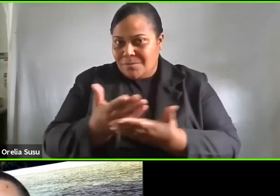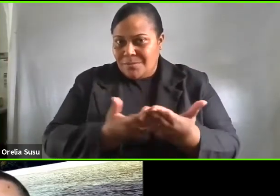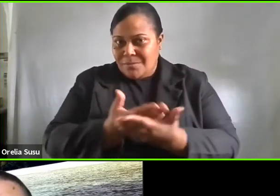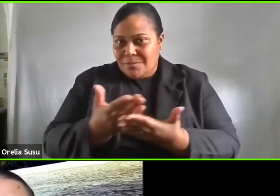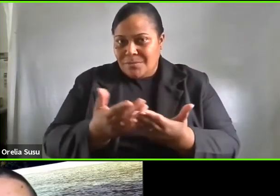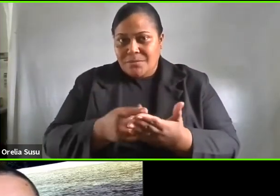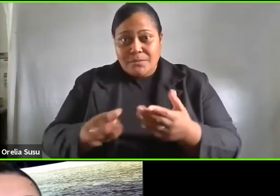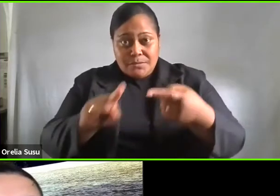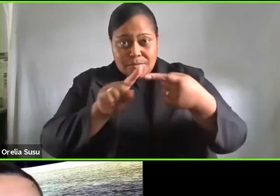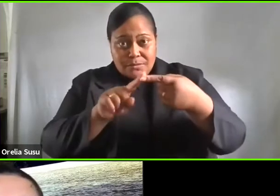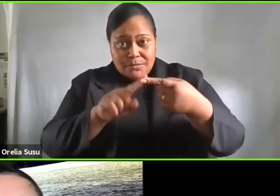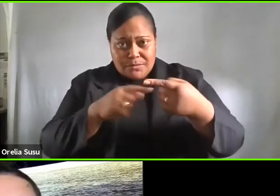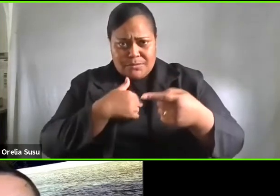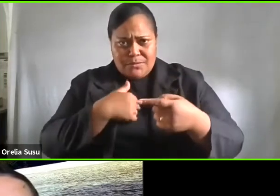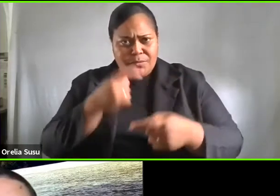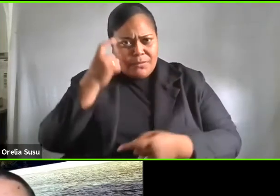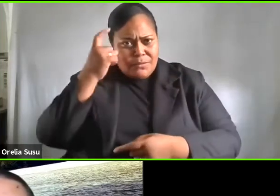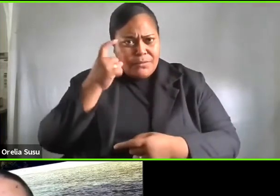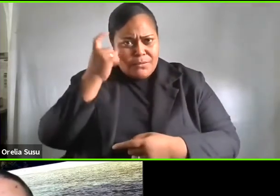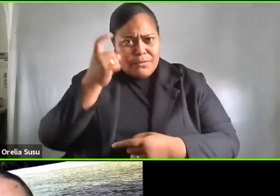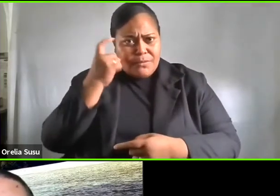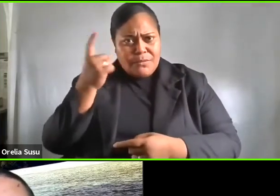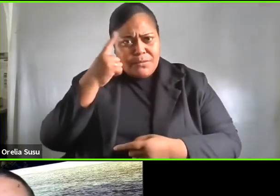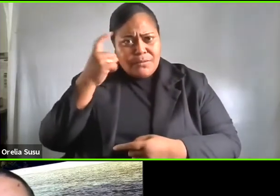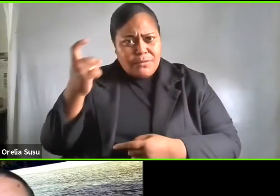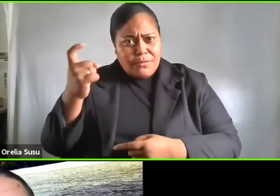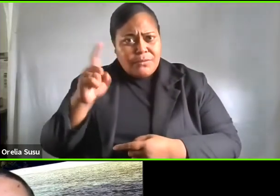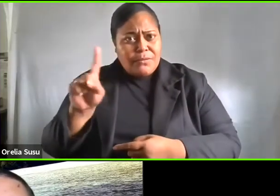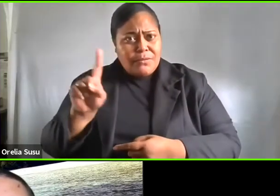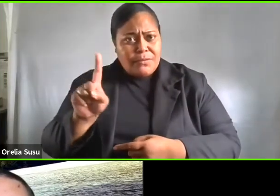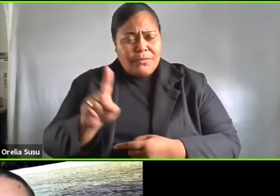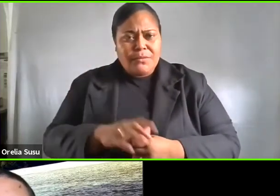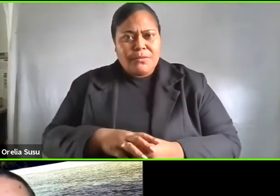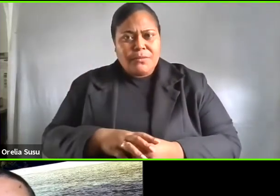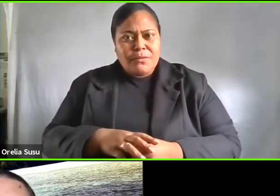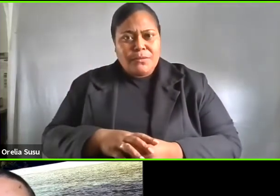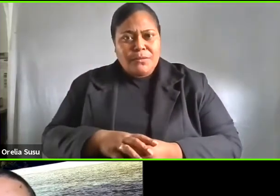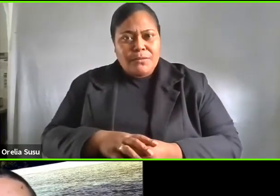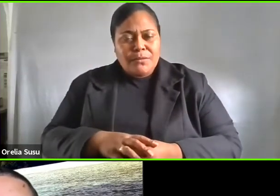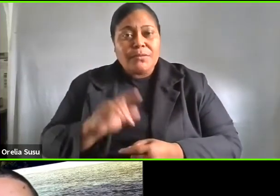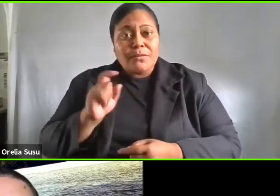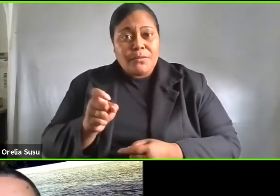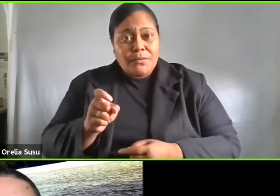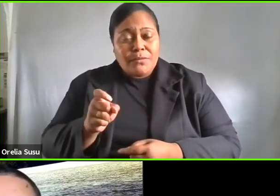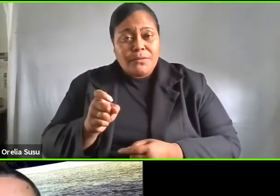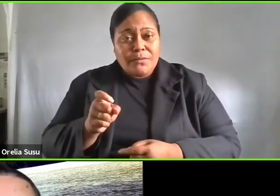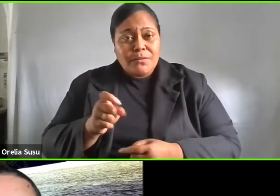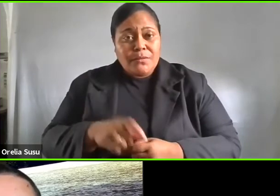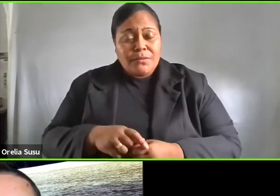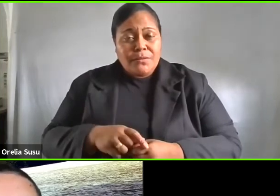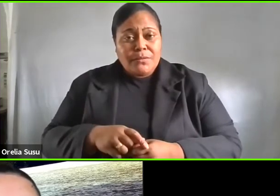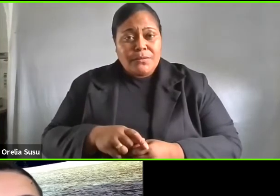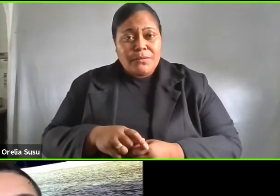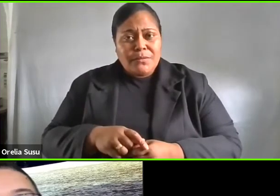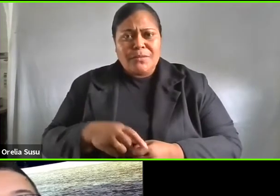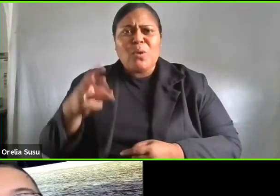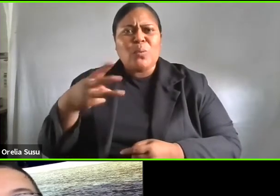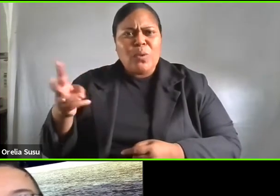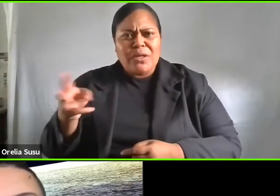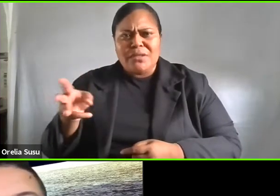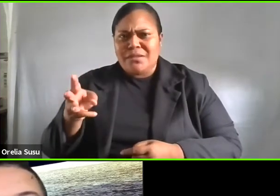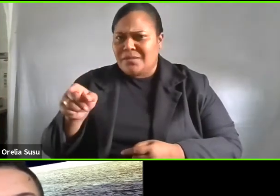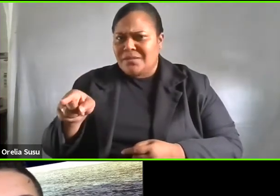that concerns me is the idea that um if if if you don't use a certain word then the work